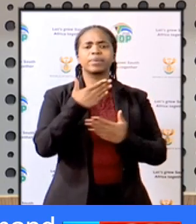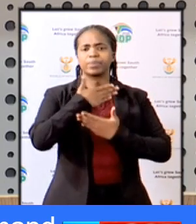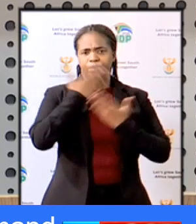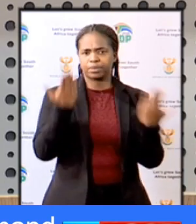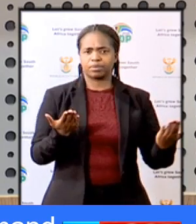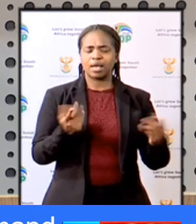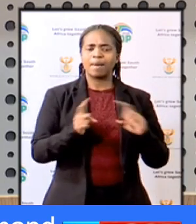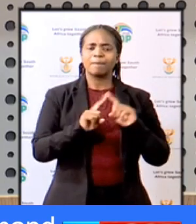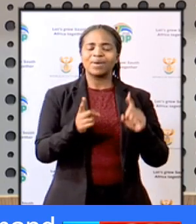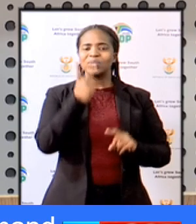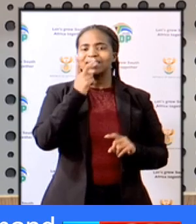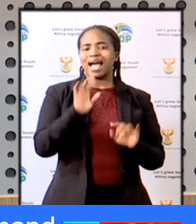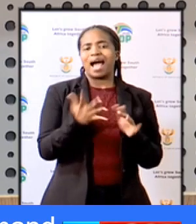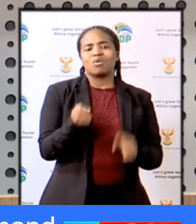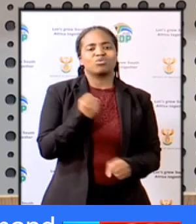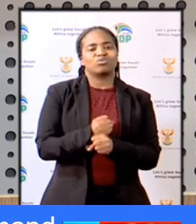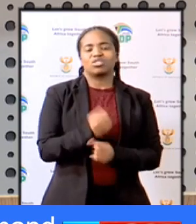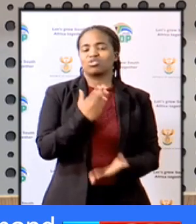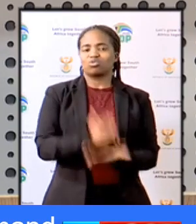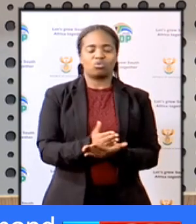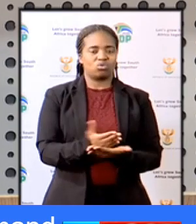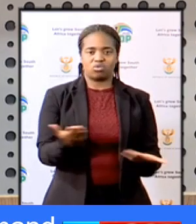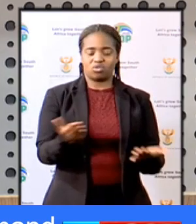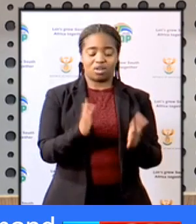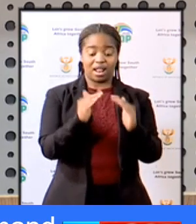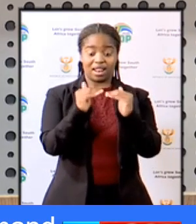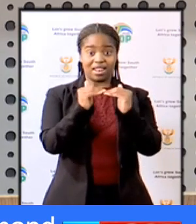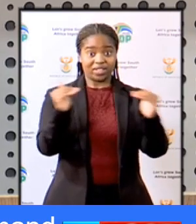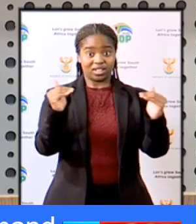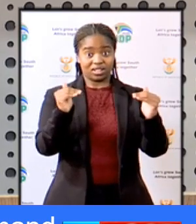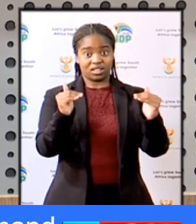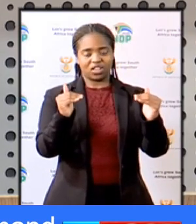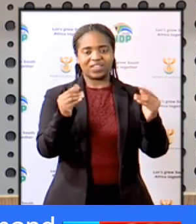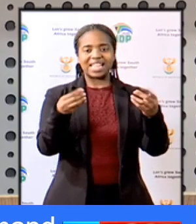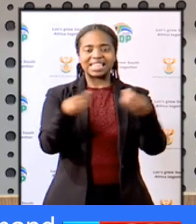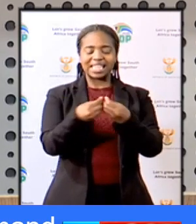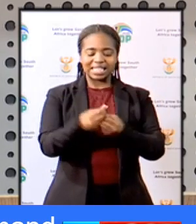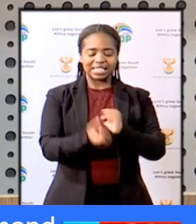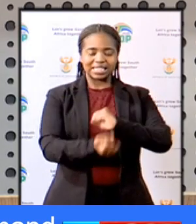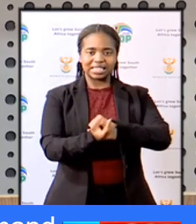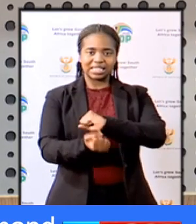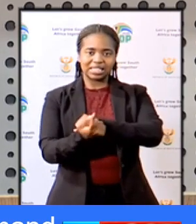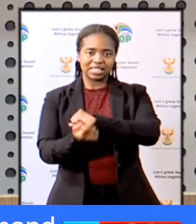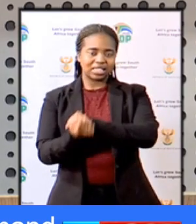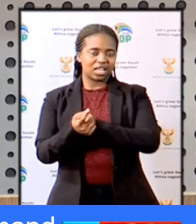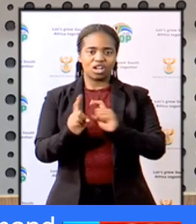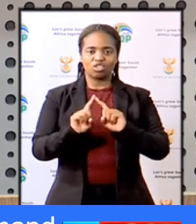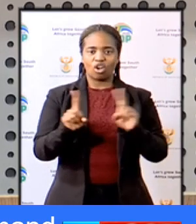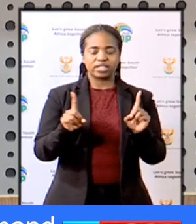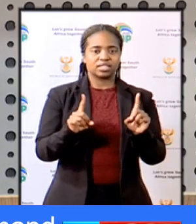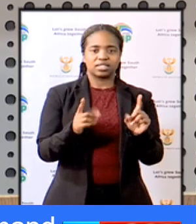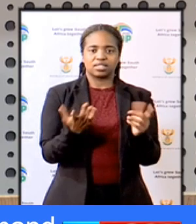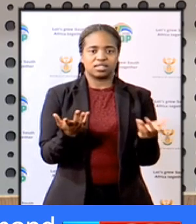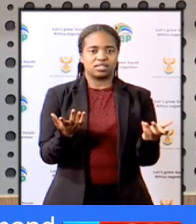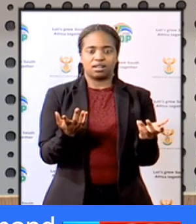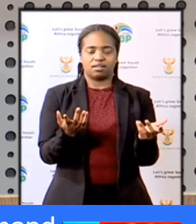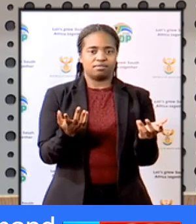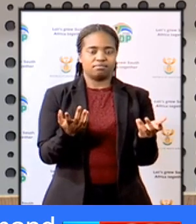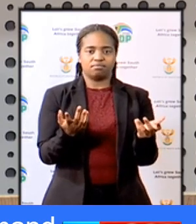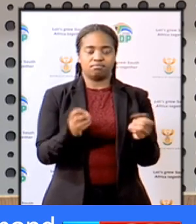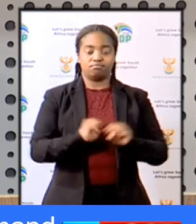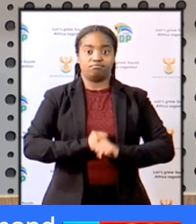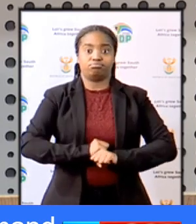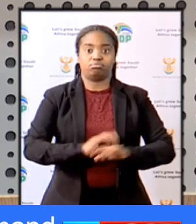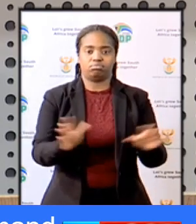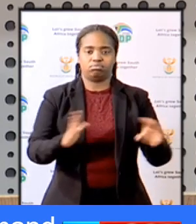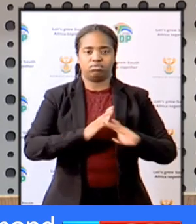see how can we make sure that the aggregate level of things that happen don't contribute to a rapid spread